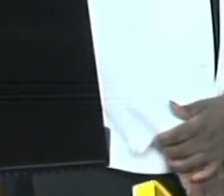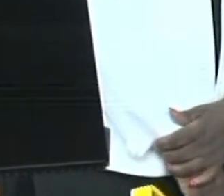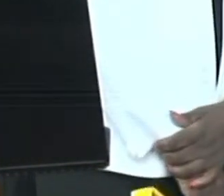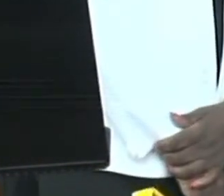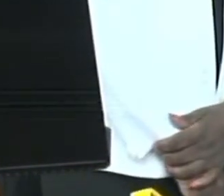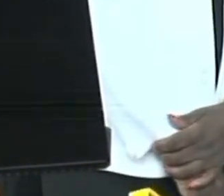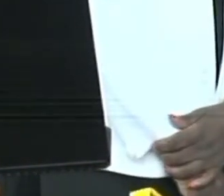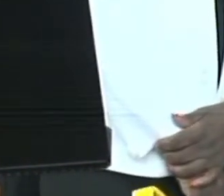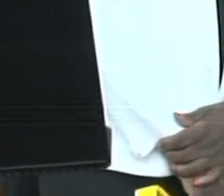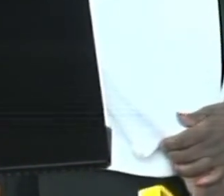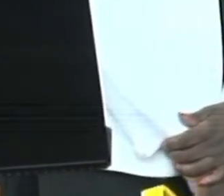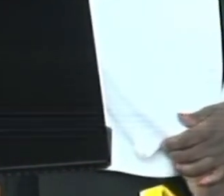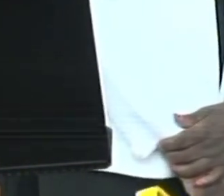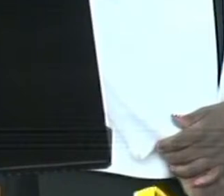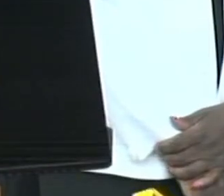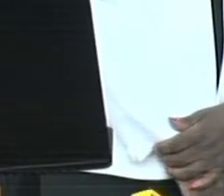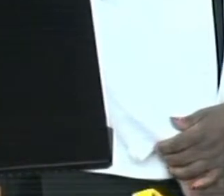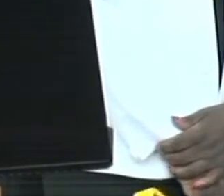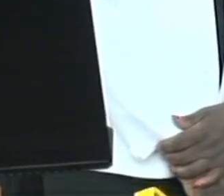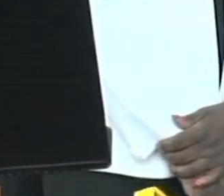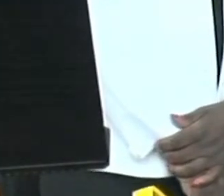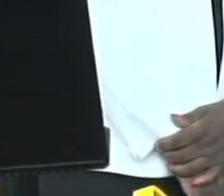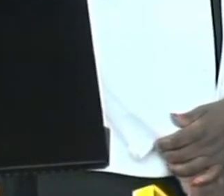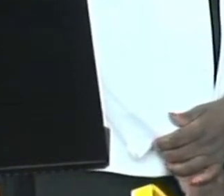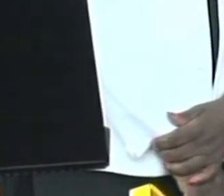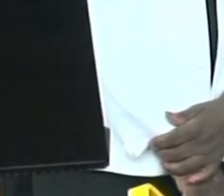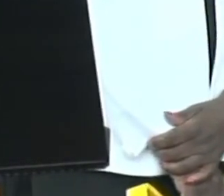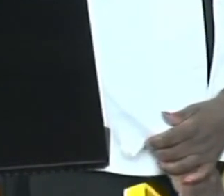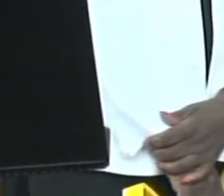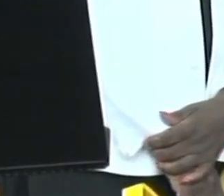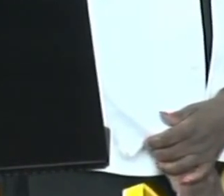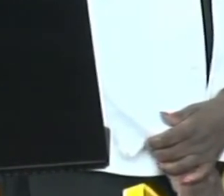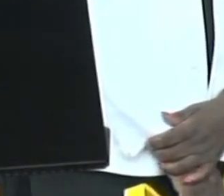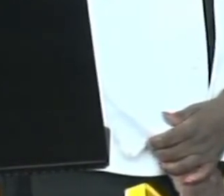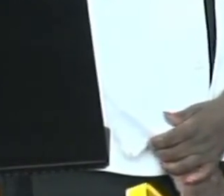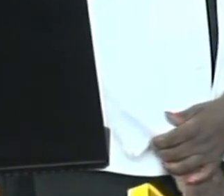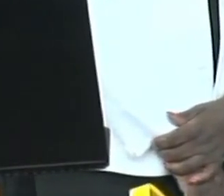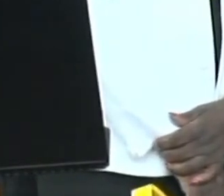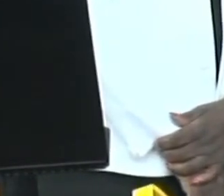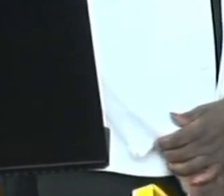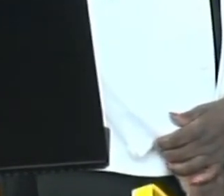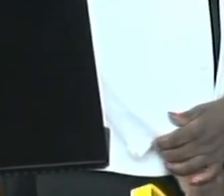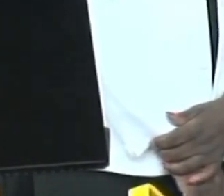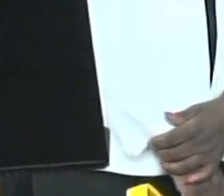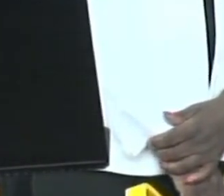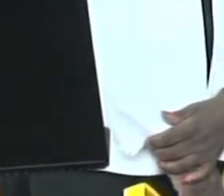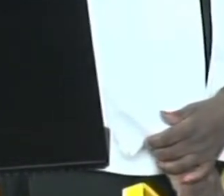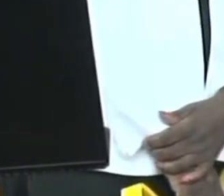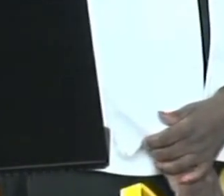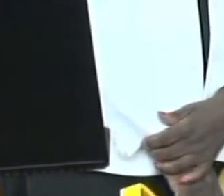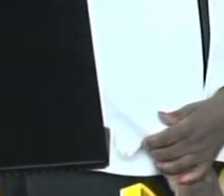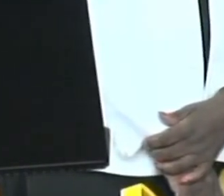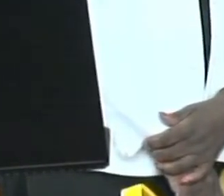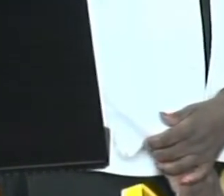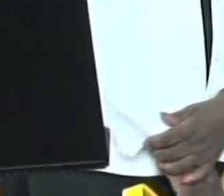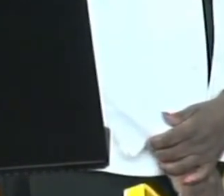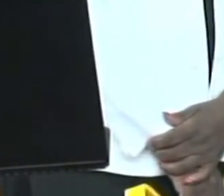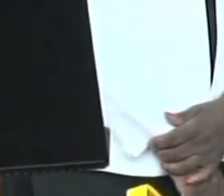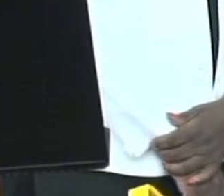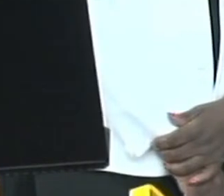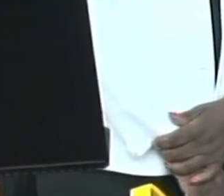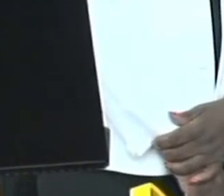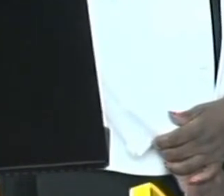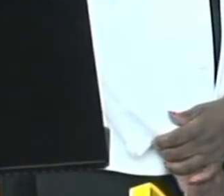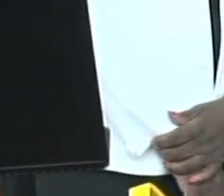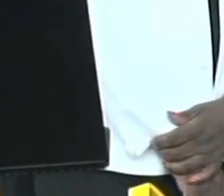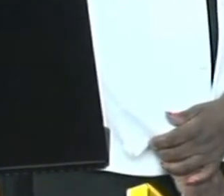pray. Our Father in heaven, we want to thank you and bless you. We just want to thank you for giving us life and